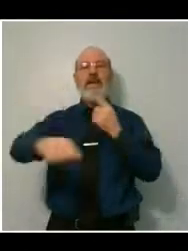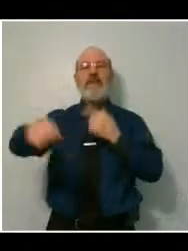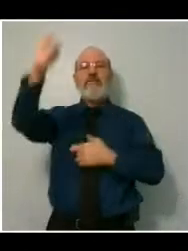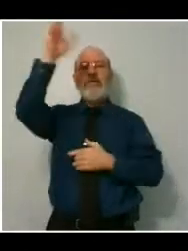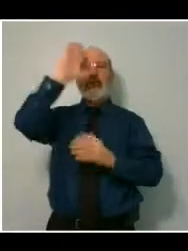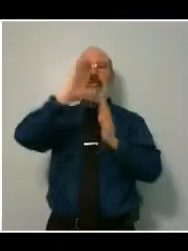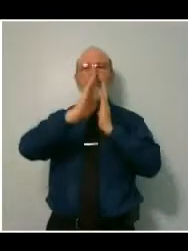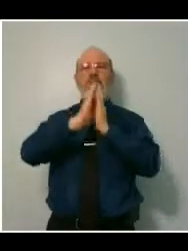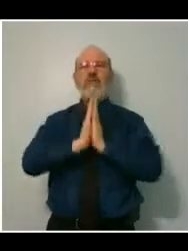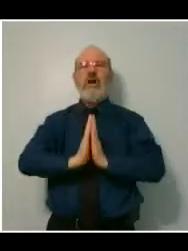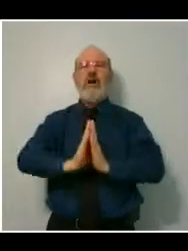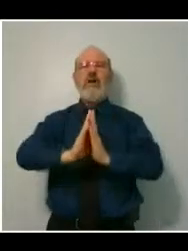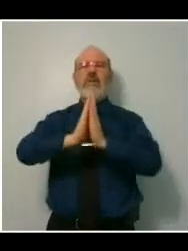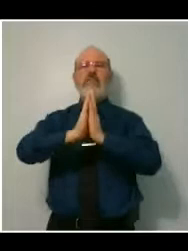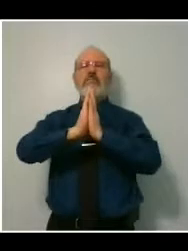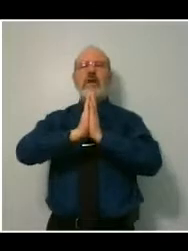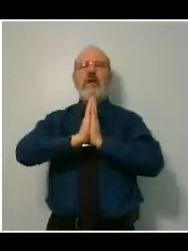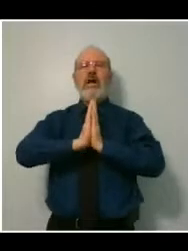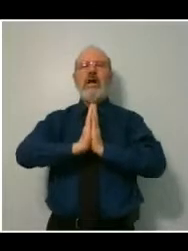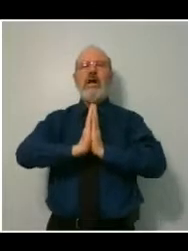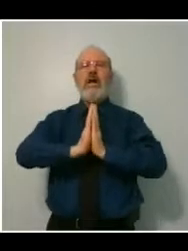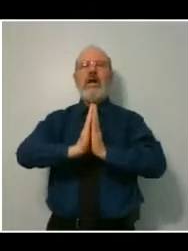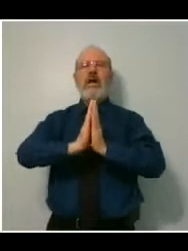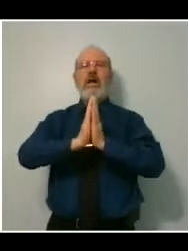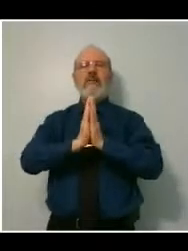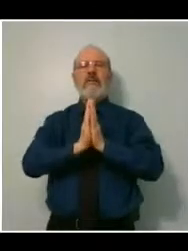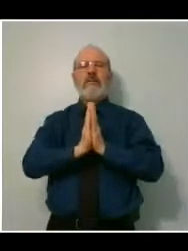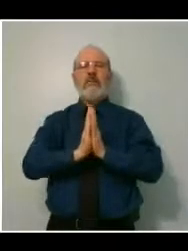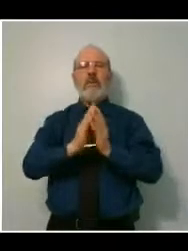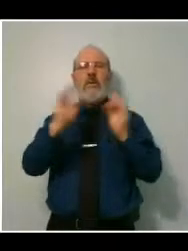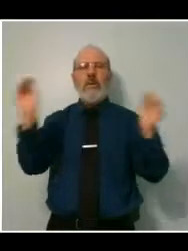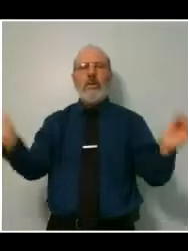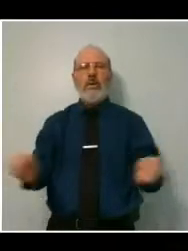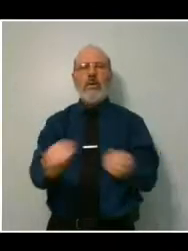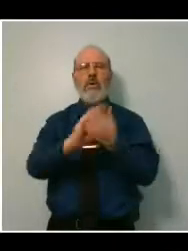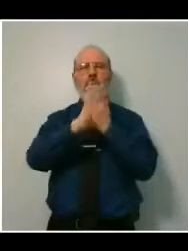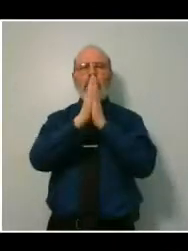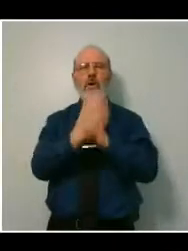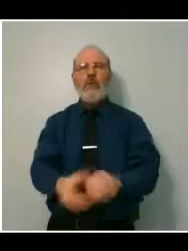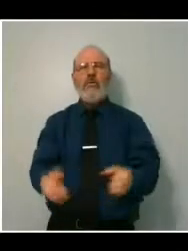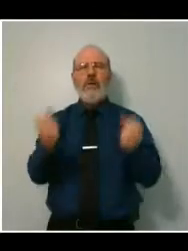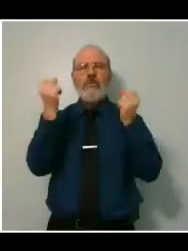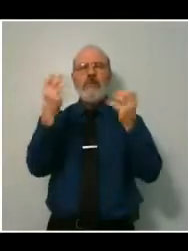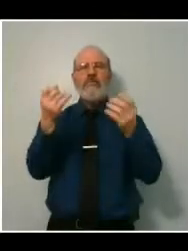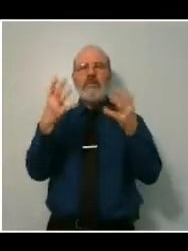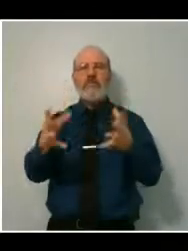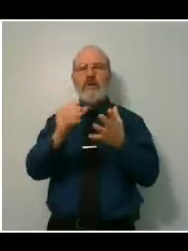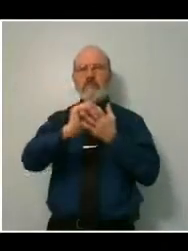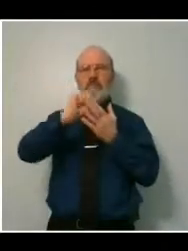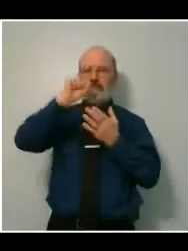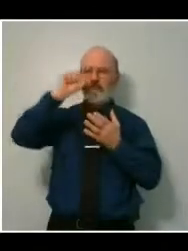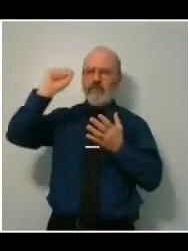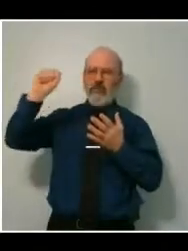everything to God in prayer. Oh, what peace we often